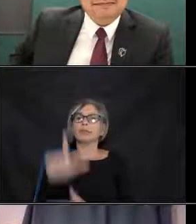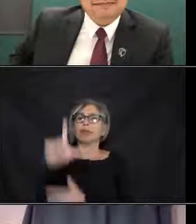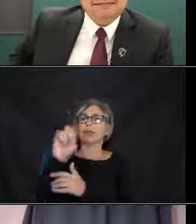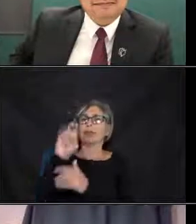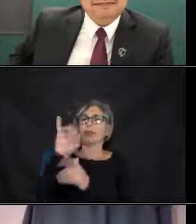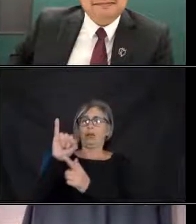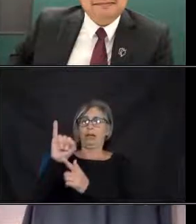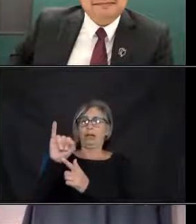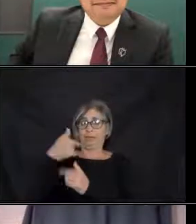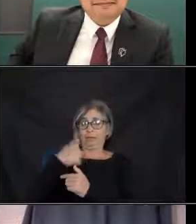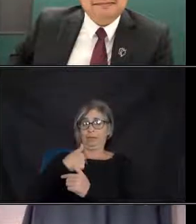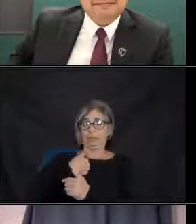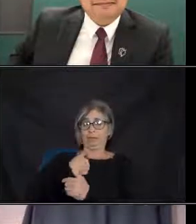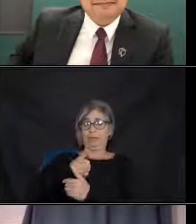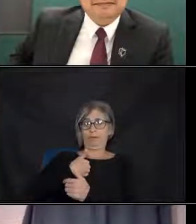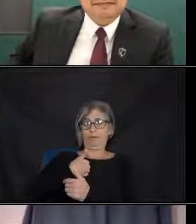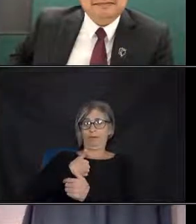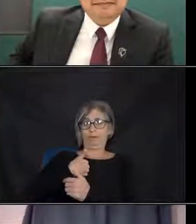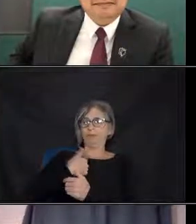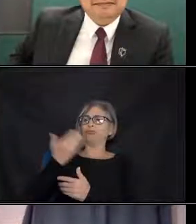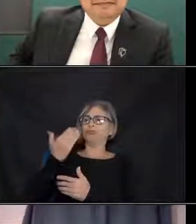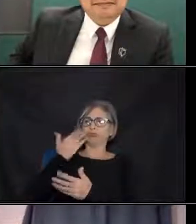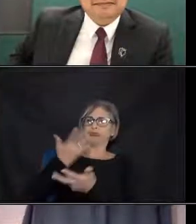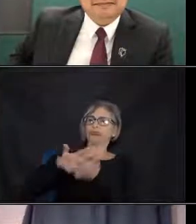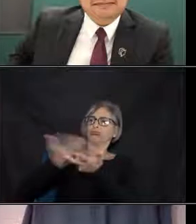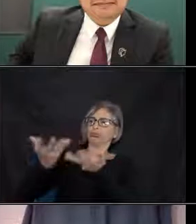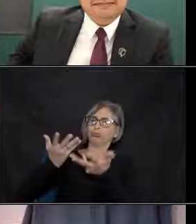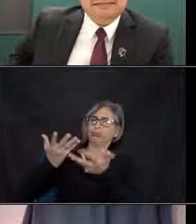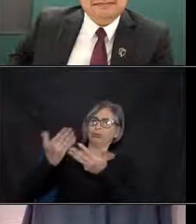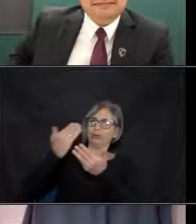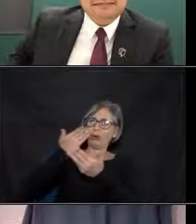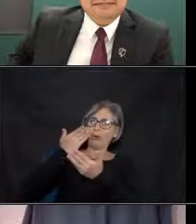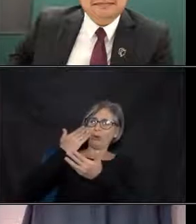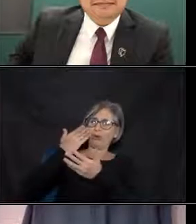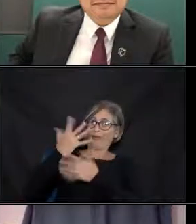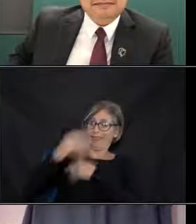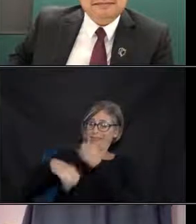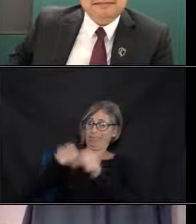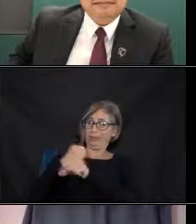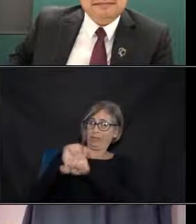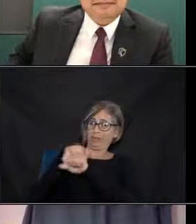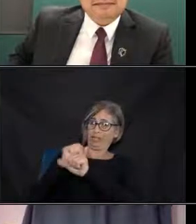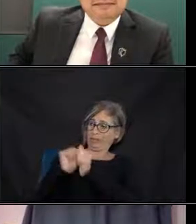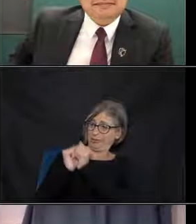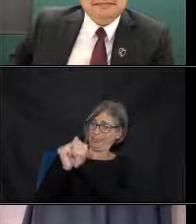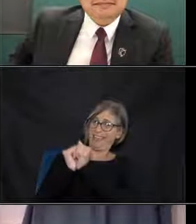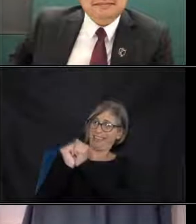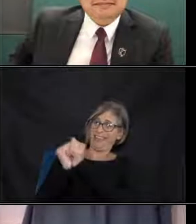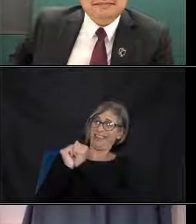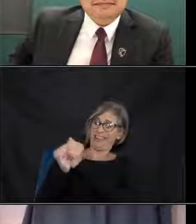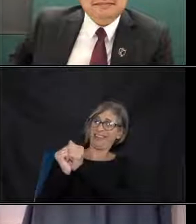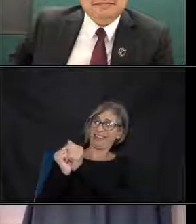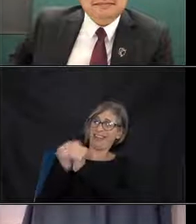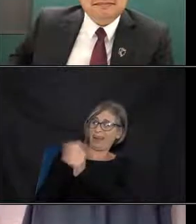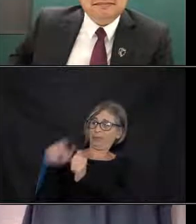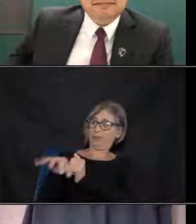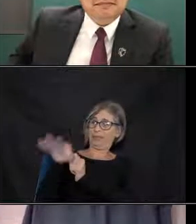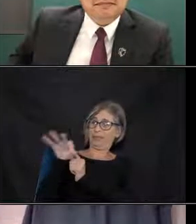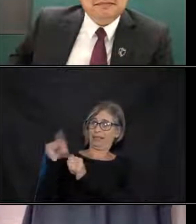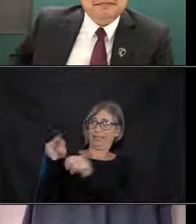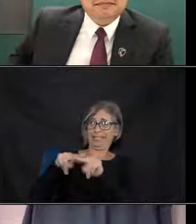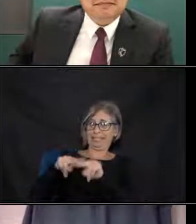Lori and I have gotten to know each other over the last almost 5 years. It's been almost 5 years since I got elected to this seat,